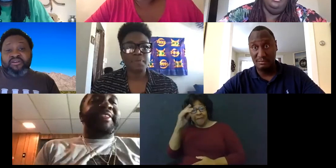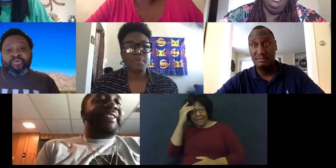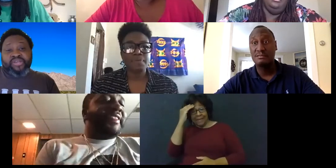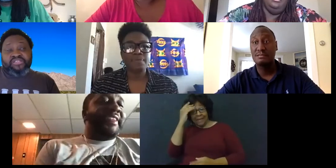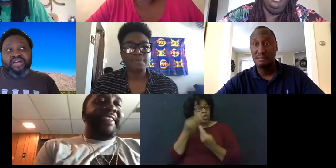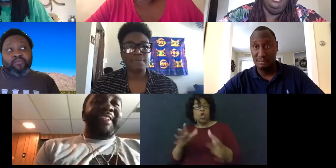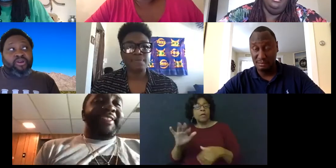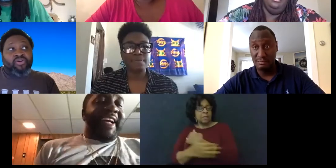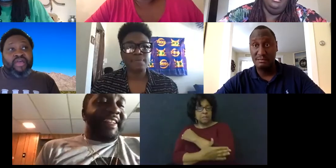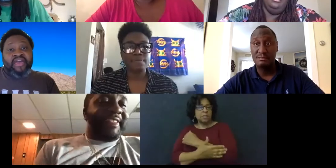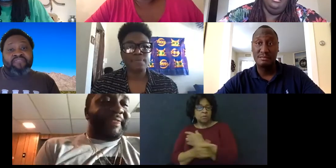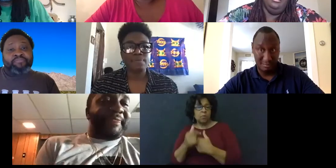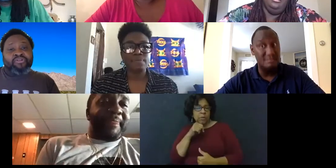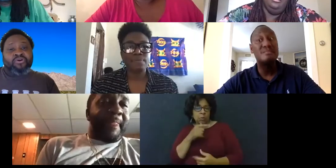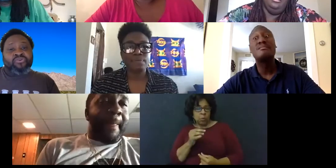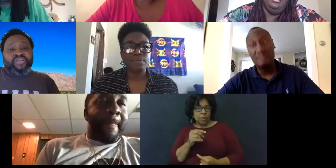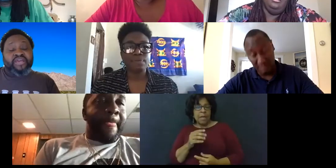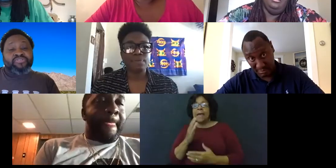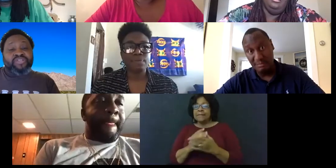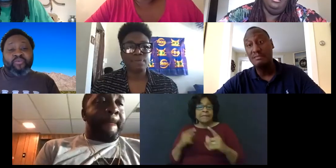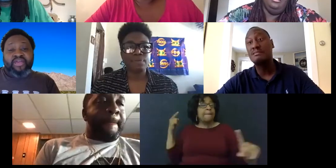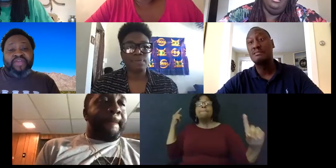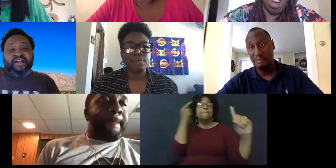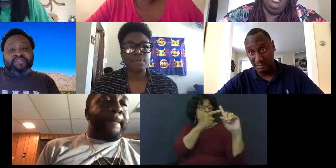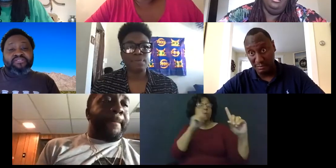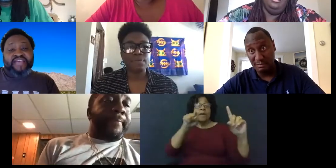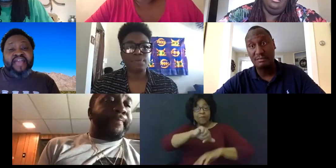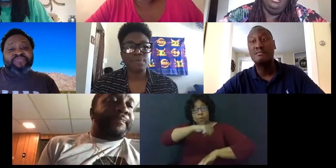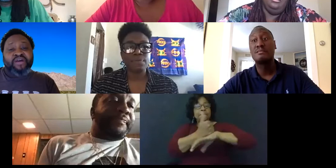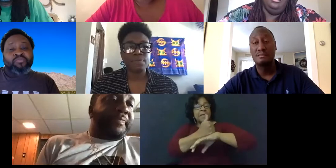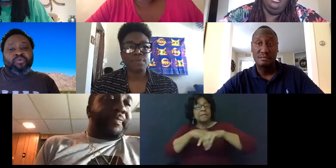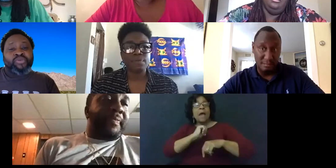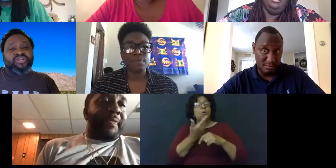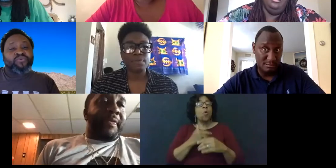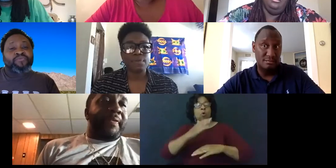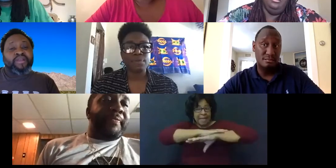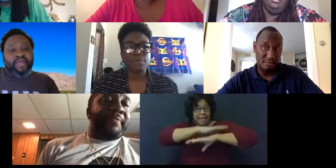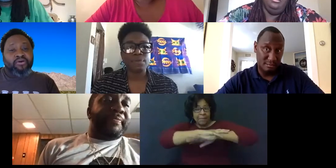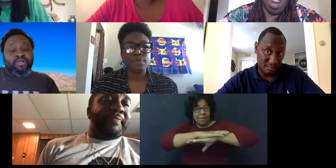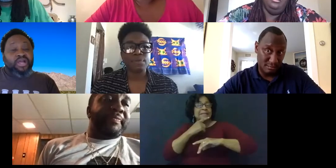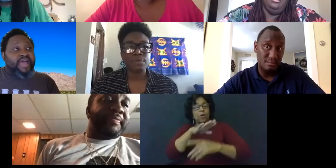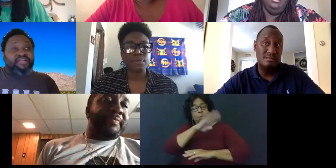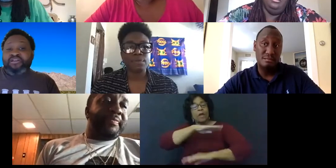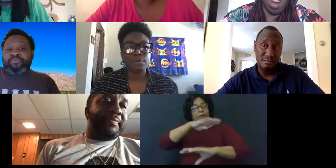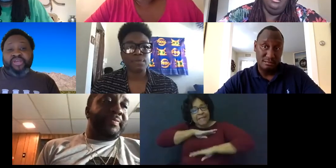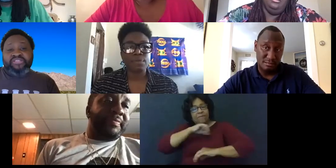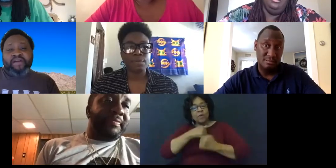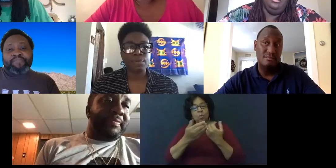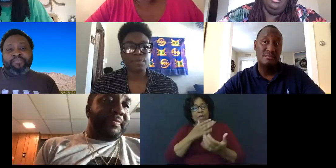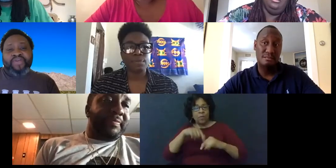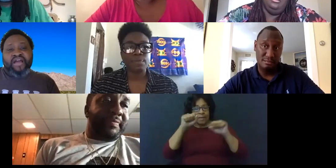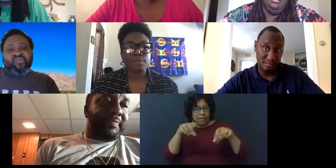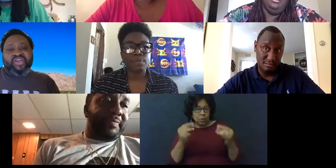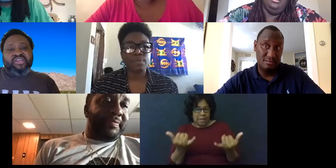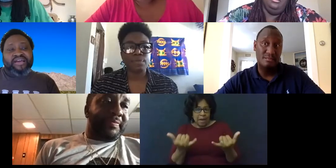At some point in time, we are going to have to build our own table and say we have got to be satisfied with what we can do for now. At some point in time,